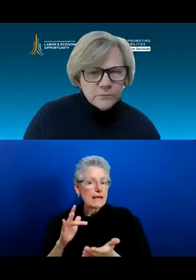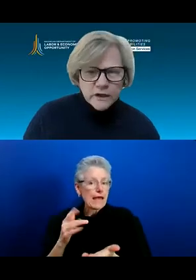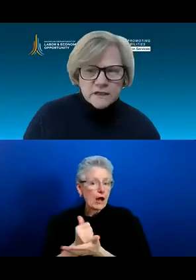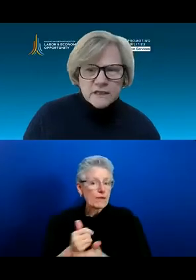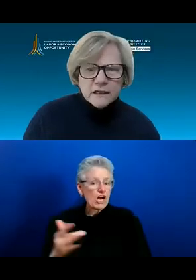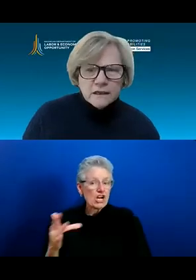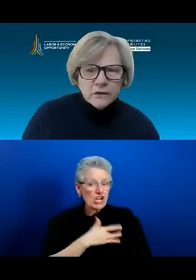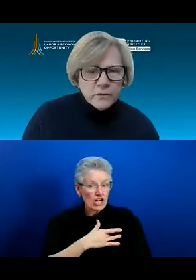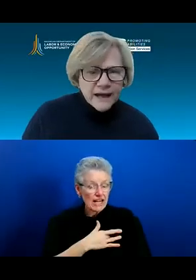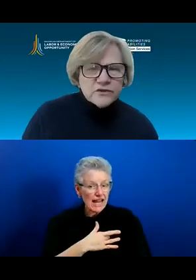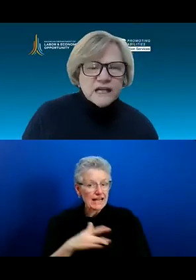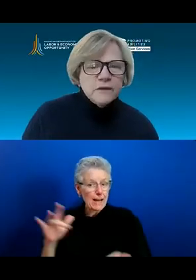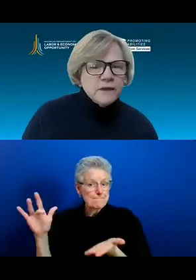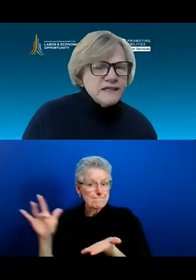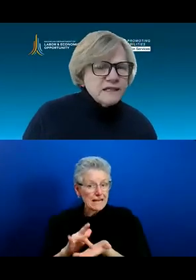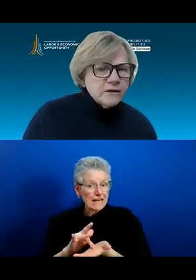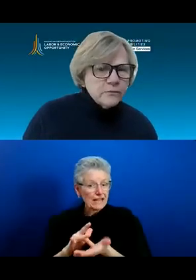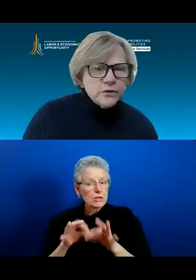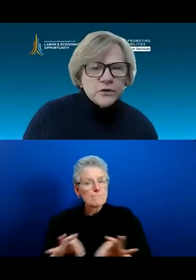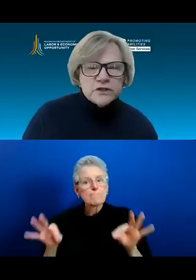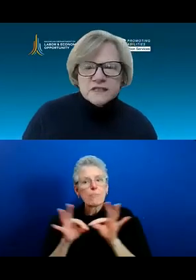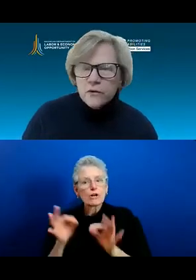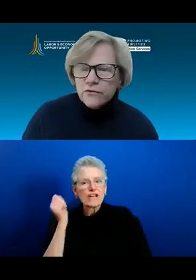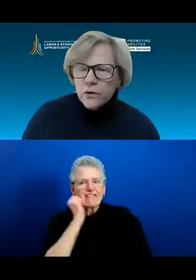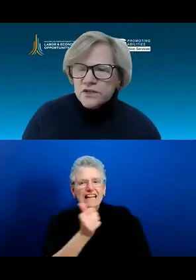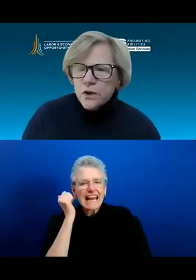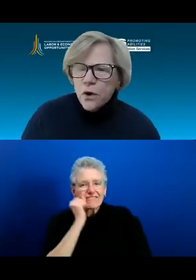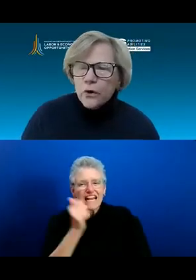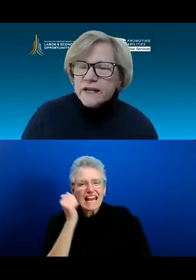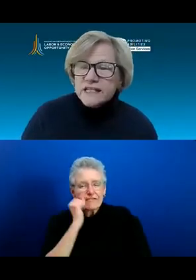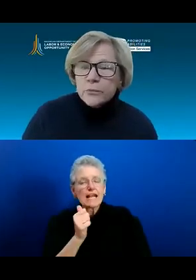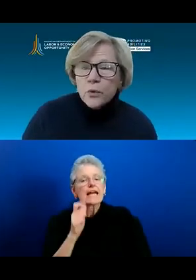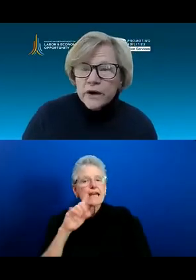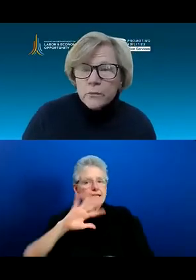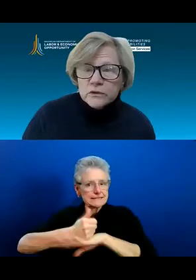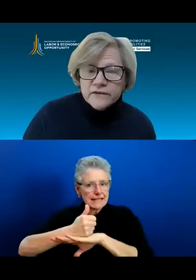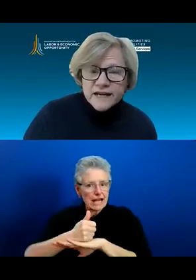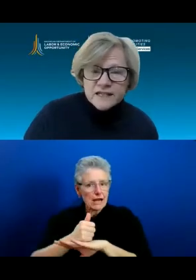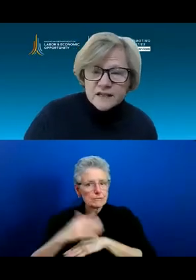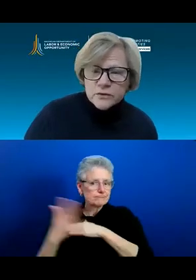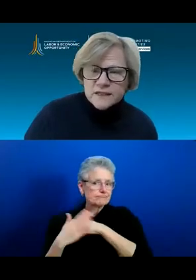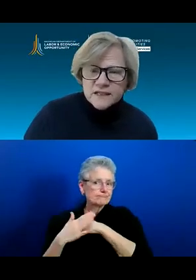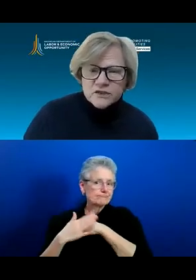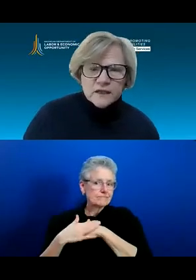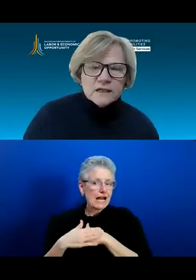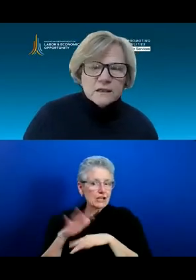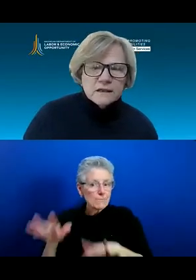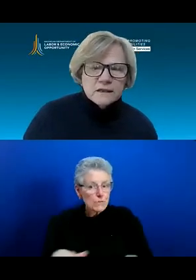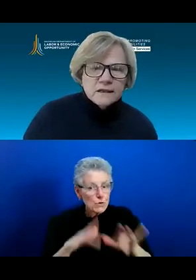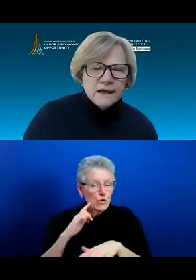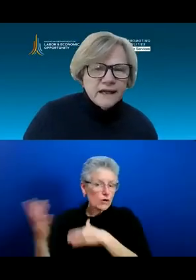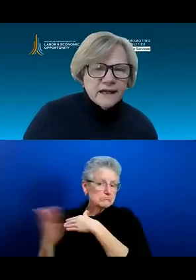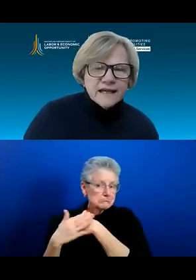is important. Reminders can be placed on computers, cell phones, or a separate wearable device to assist with